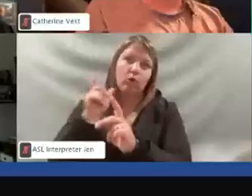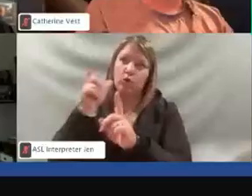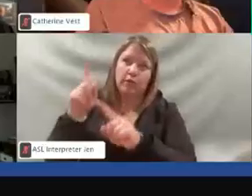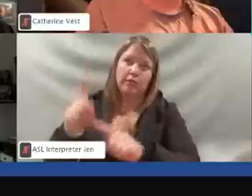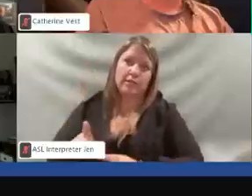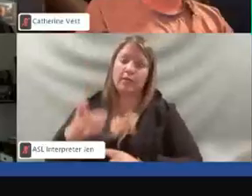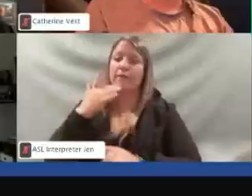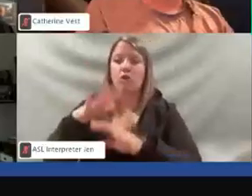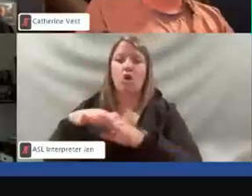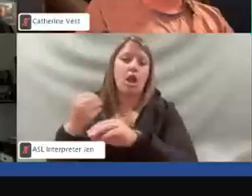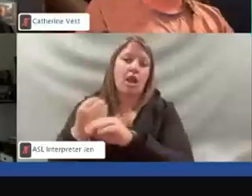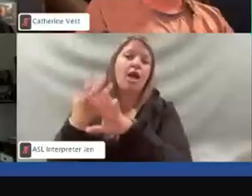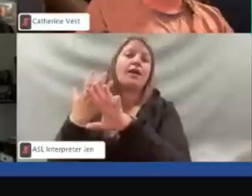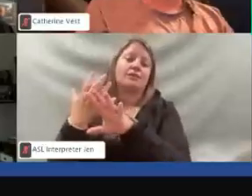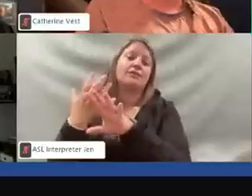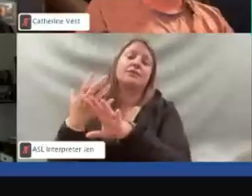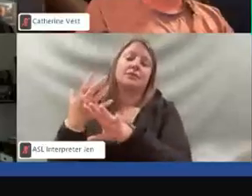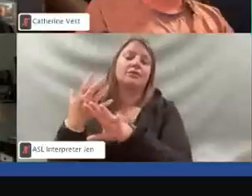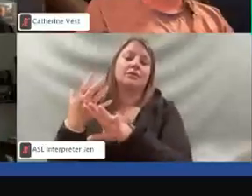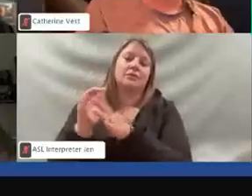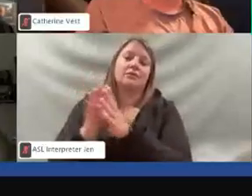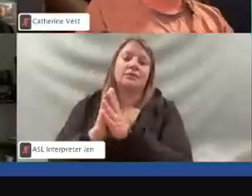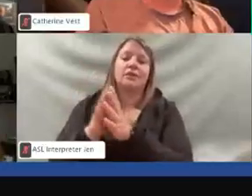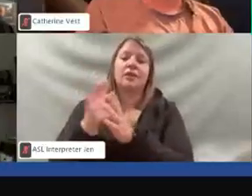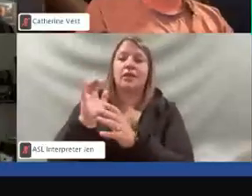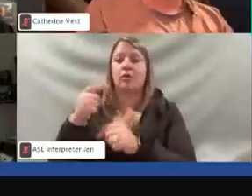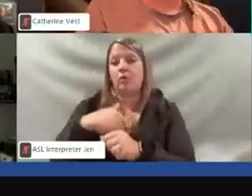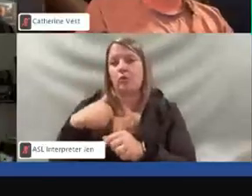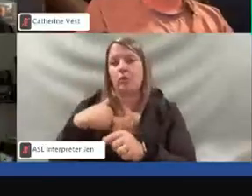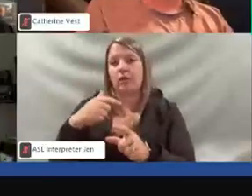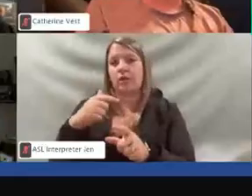attended. And that is ran by Jeff.